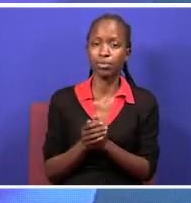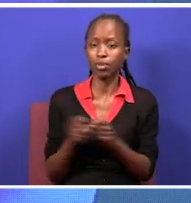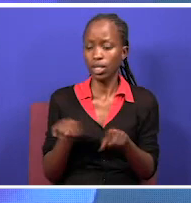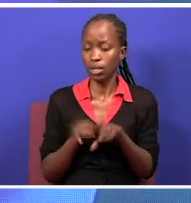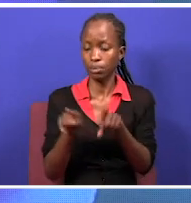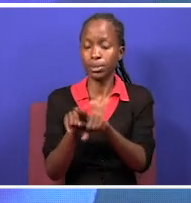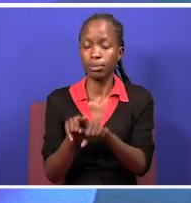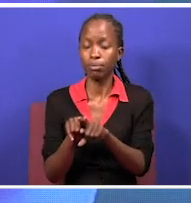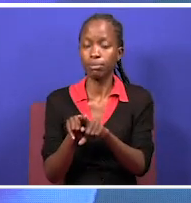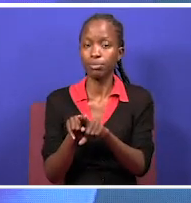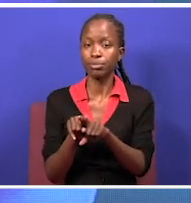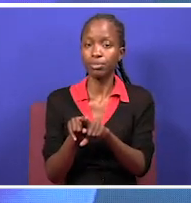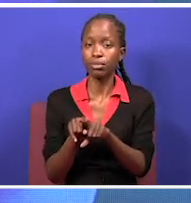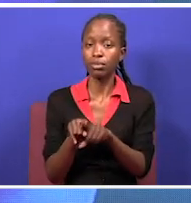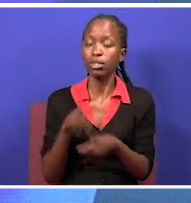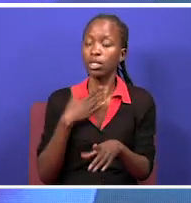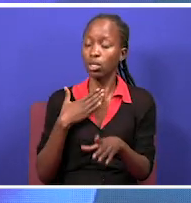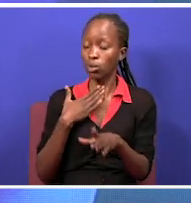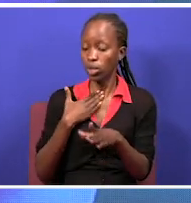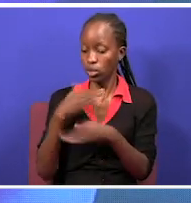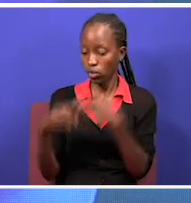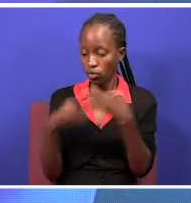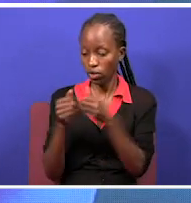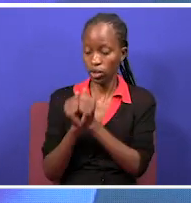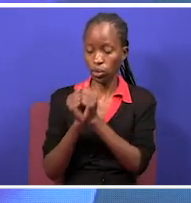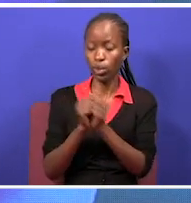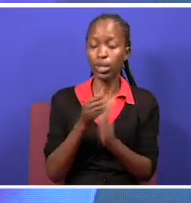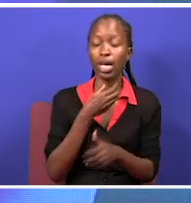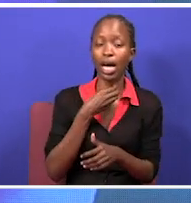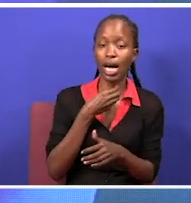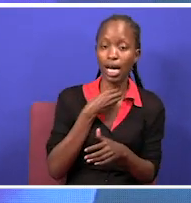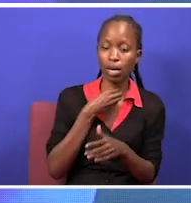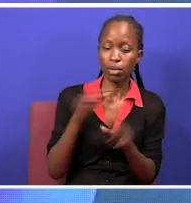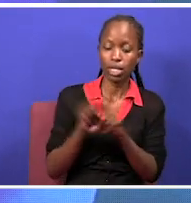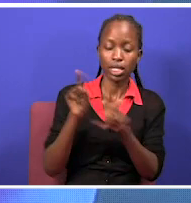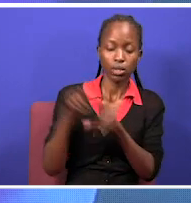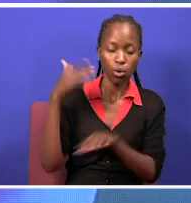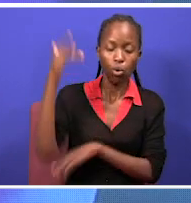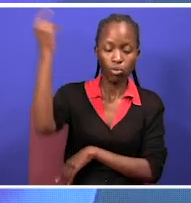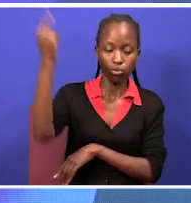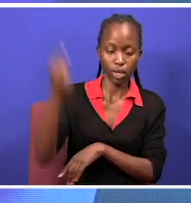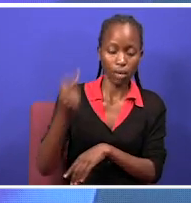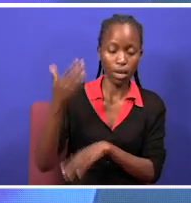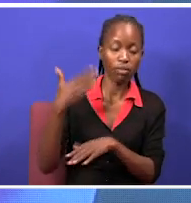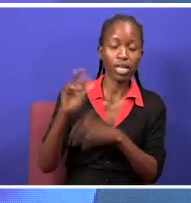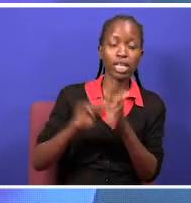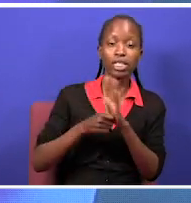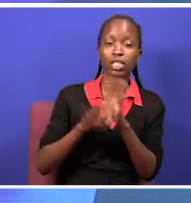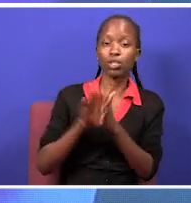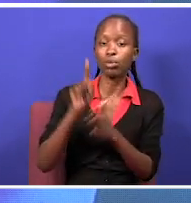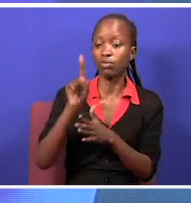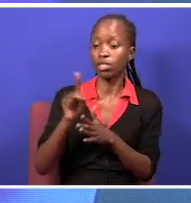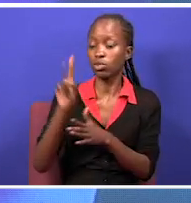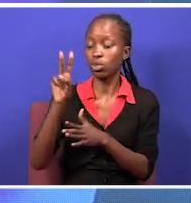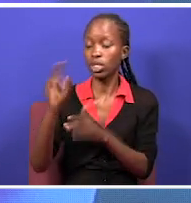also wanted to fellowship with this man and did so on a daily basis. Genesis 1:26 tells us that